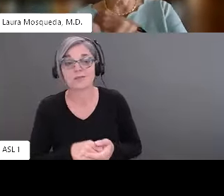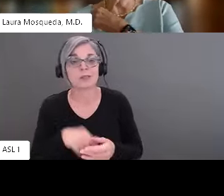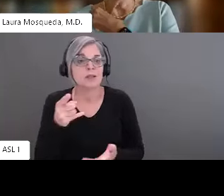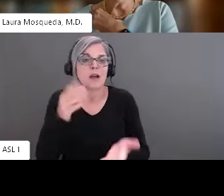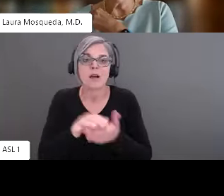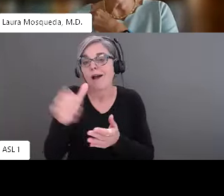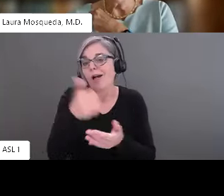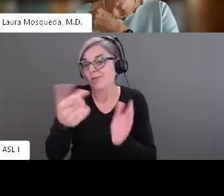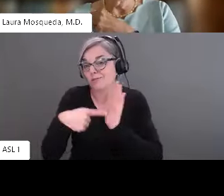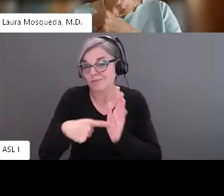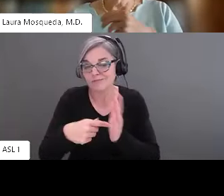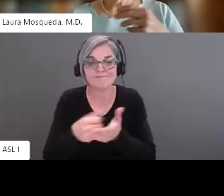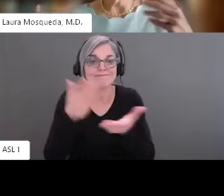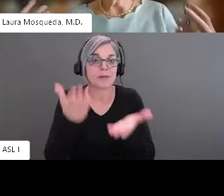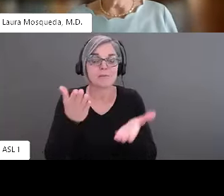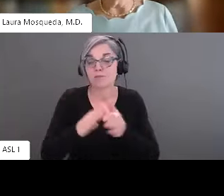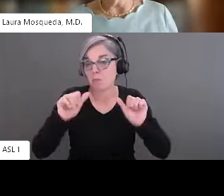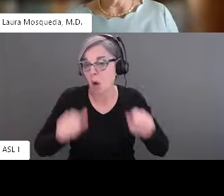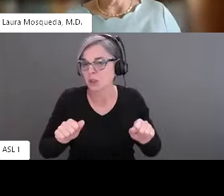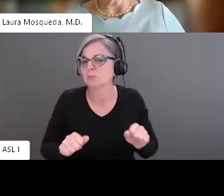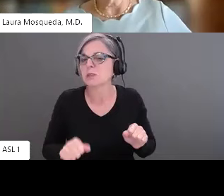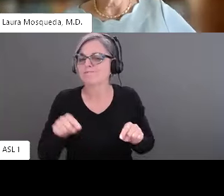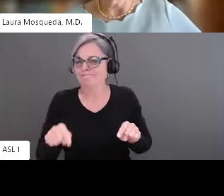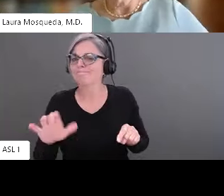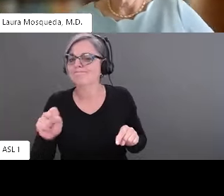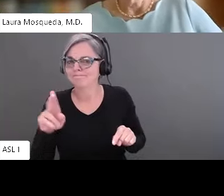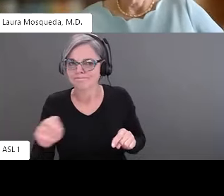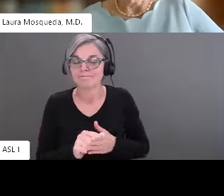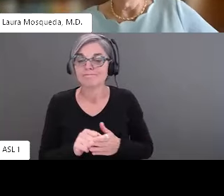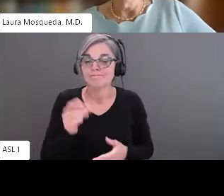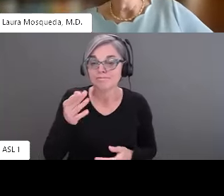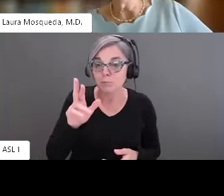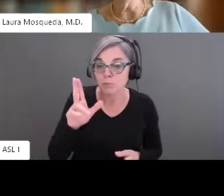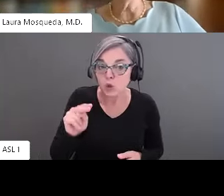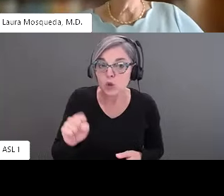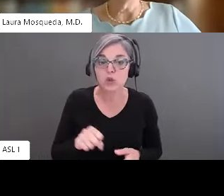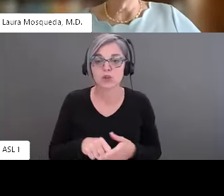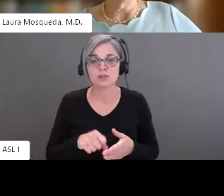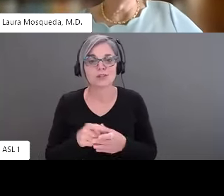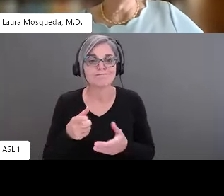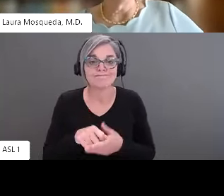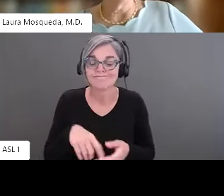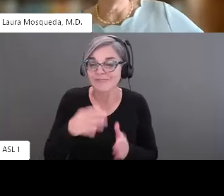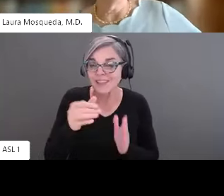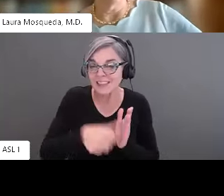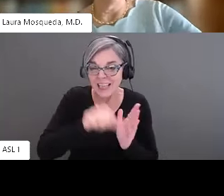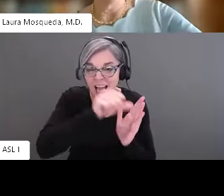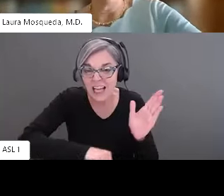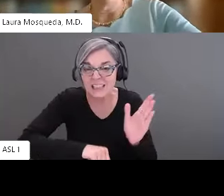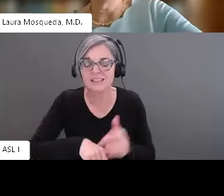or scrapes, broken bones, etc. We won't go into them on